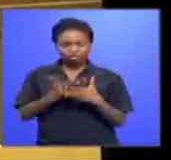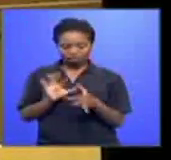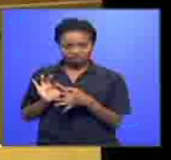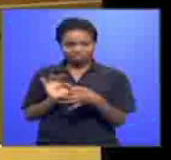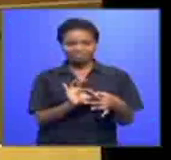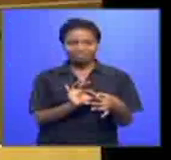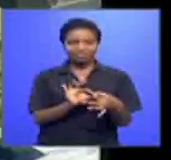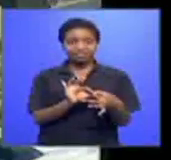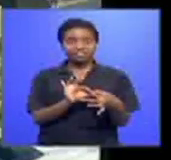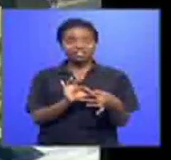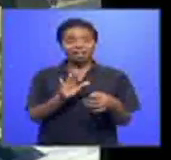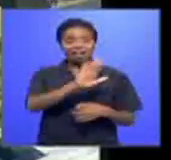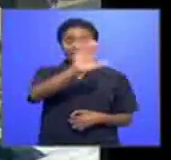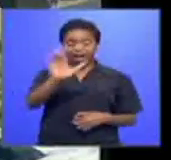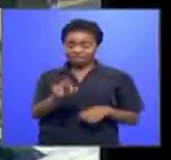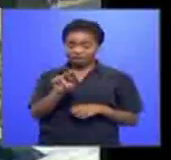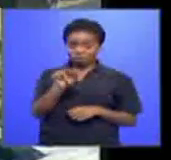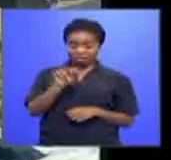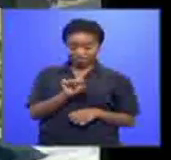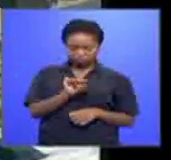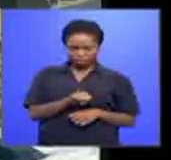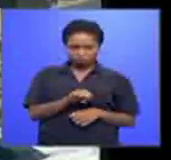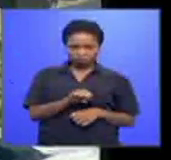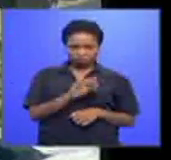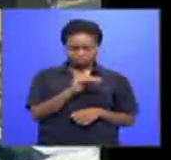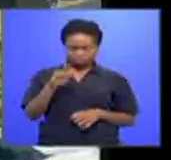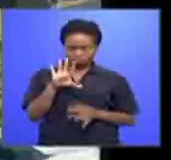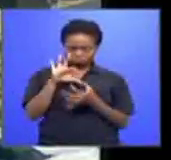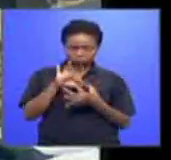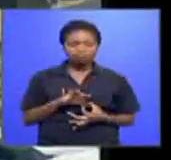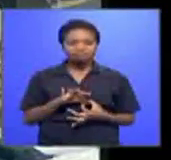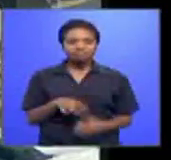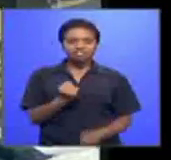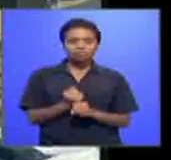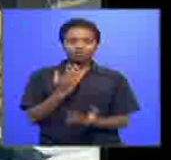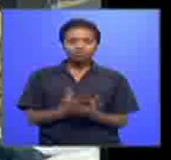North-South relations remains central to our foreign policy agenda.